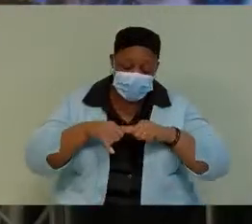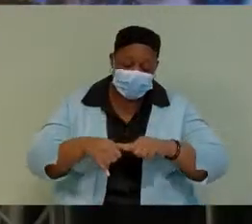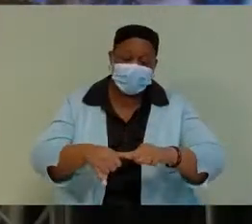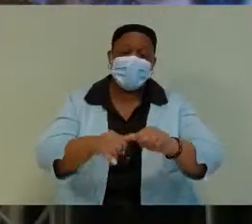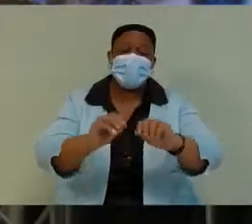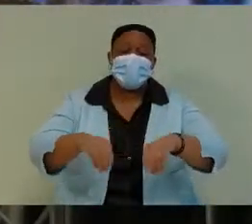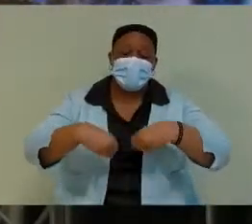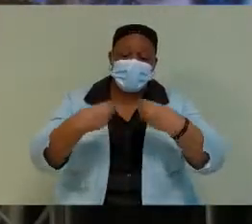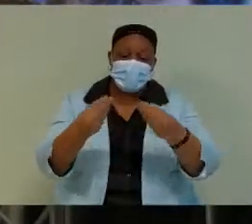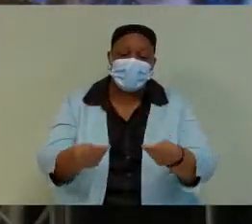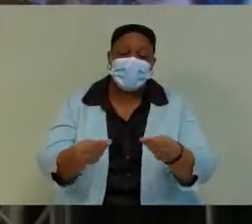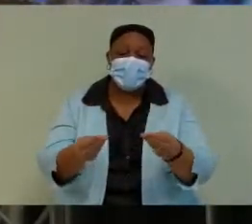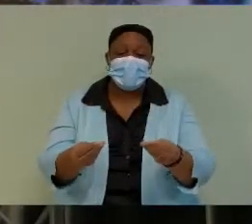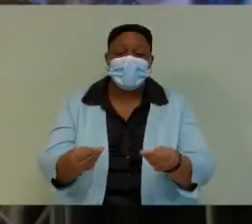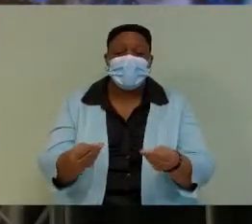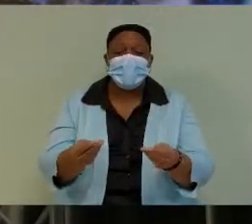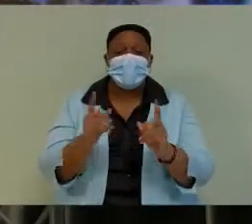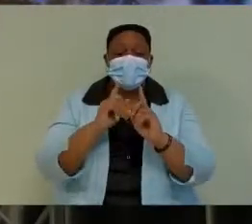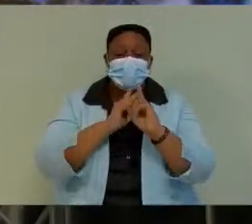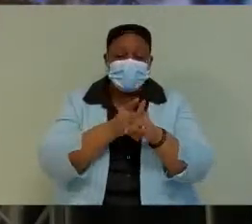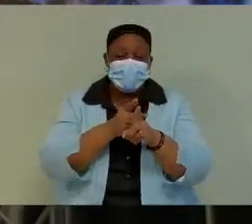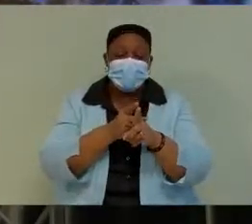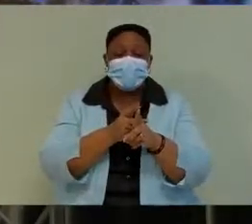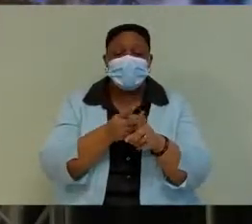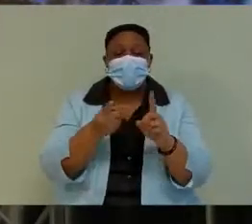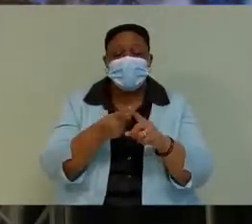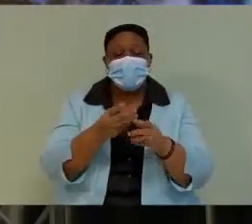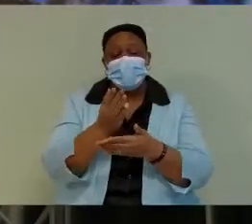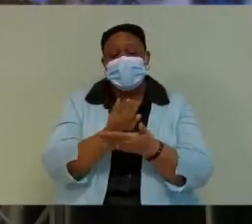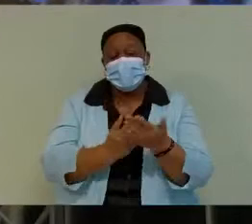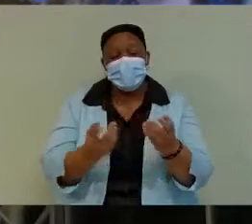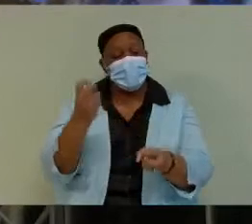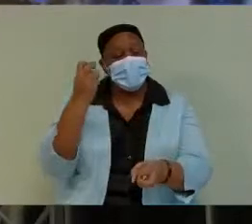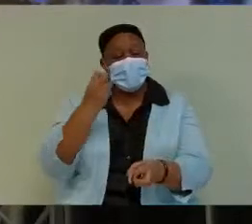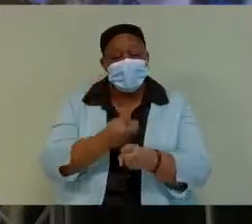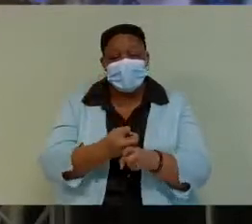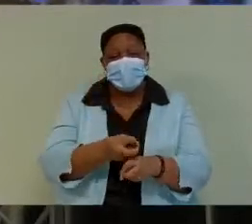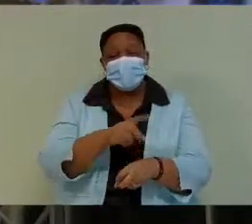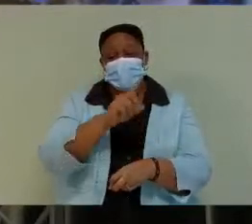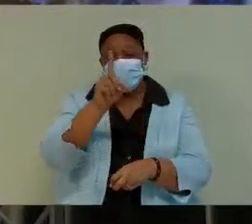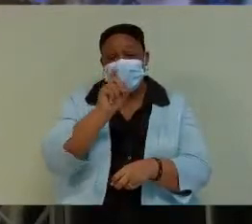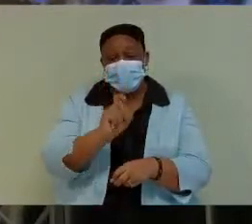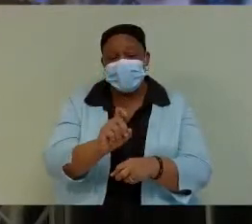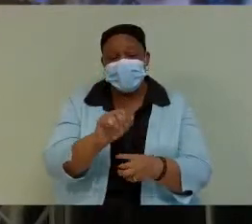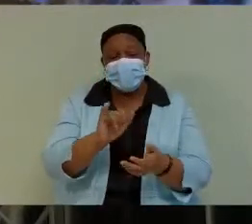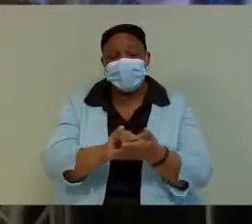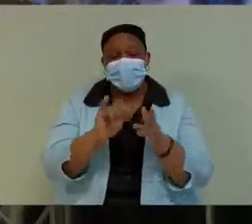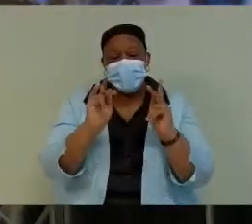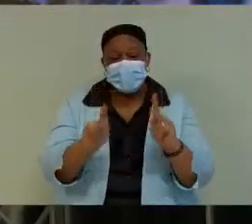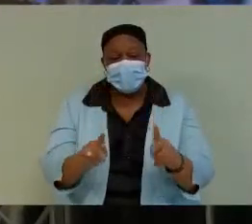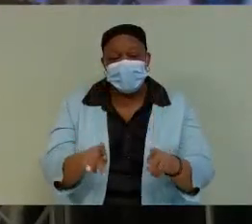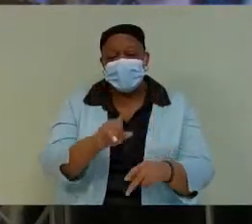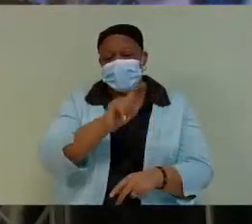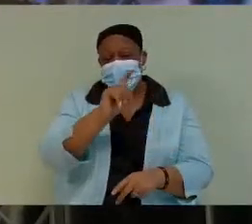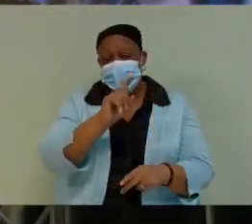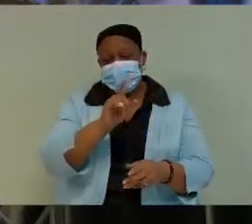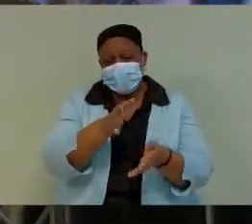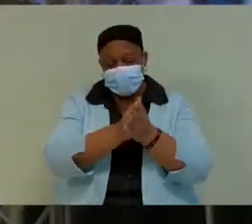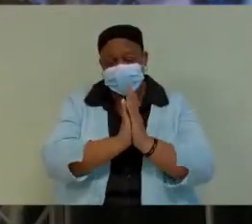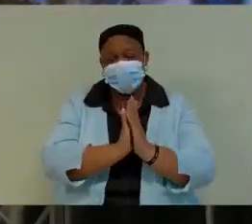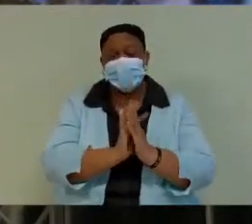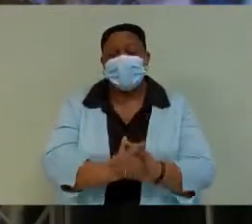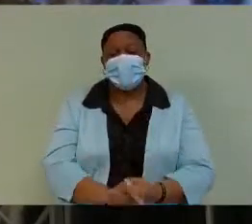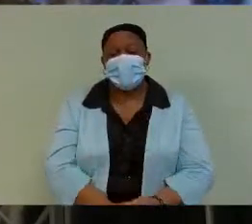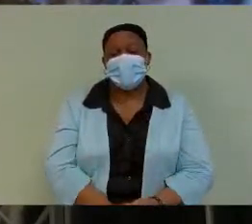us with answers to some of the very pertinent questions that you ask. We